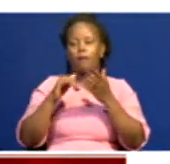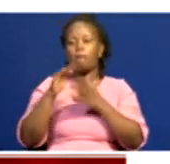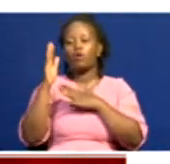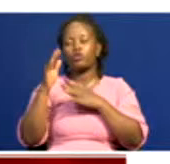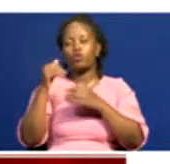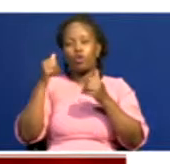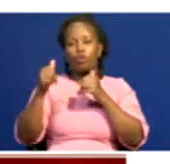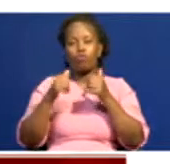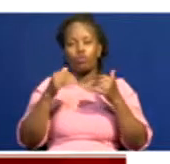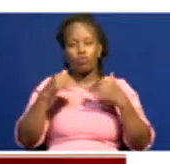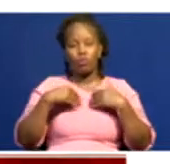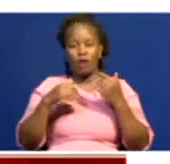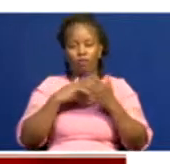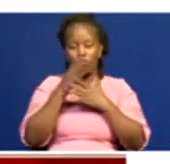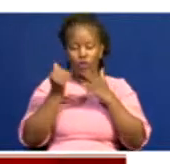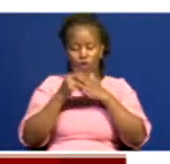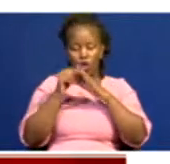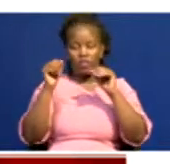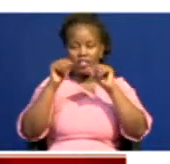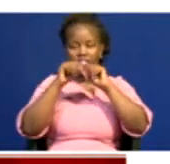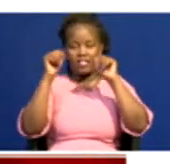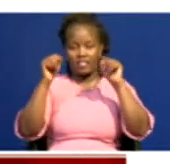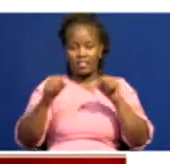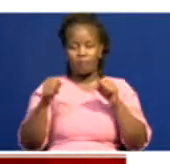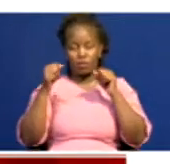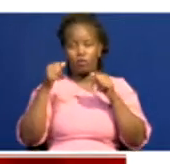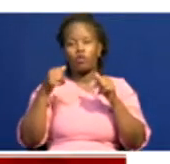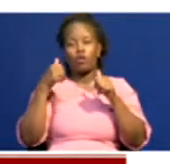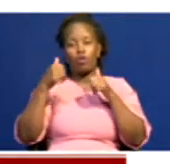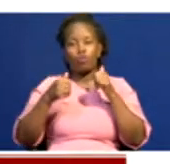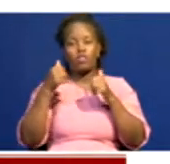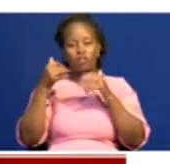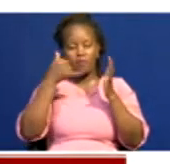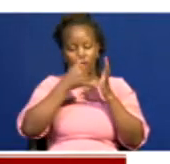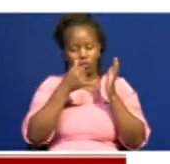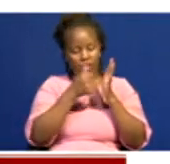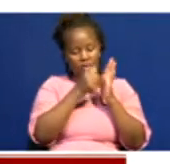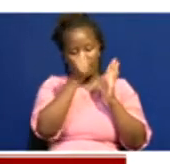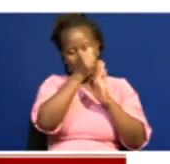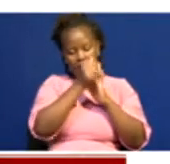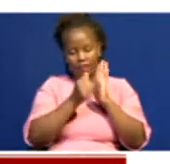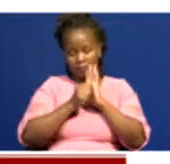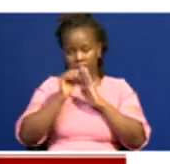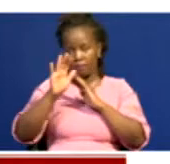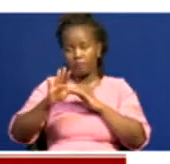receipt system are among her agenda, as Trevor Ngendo now narrates.